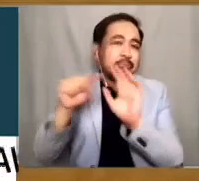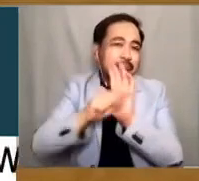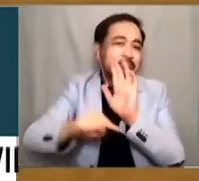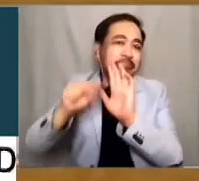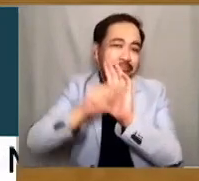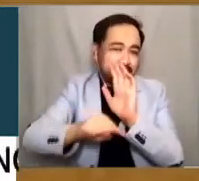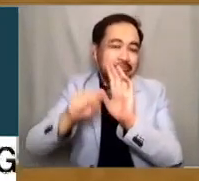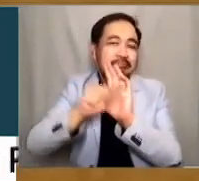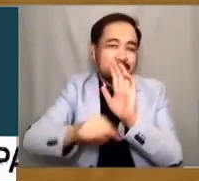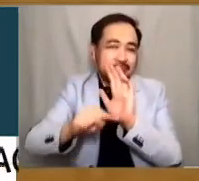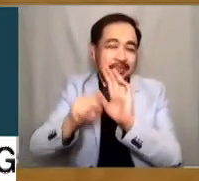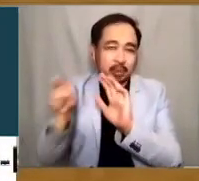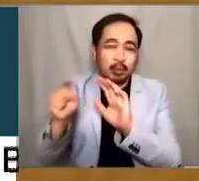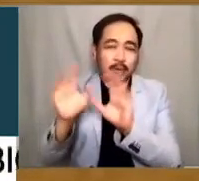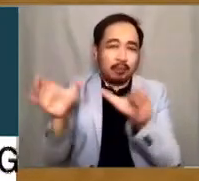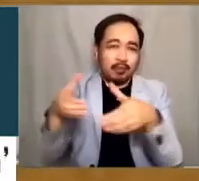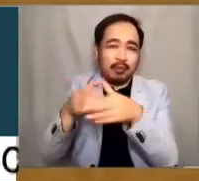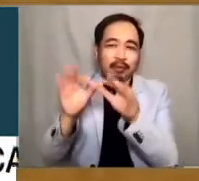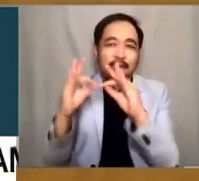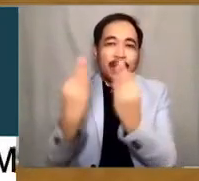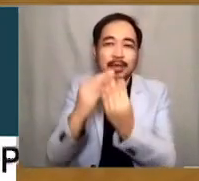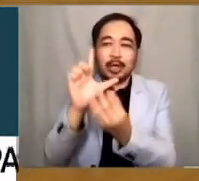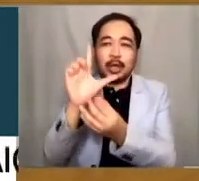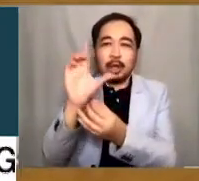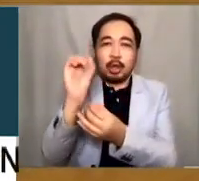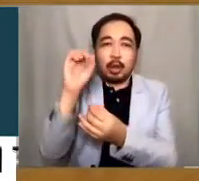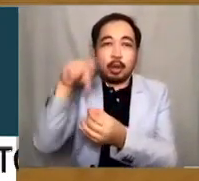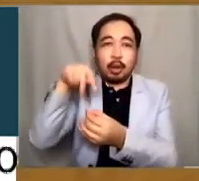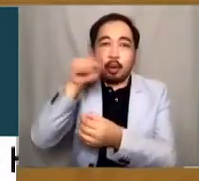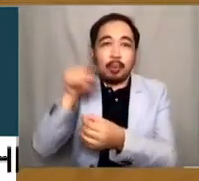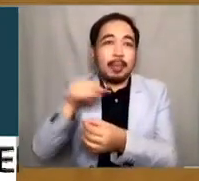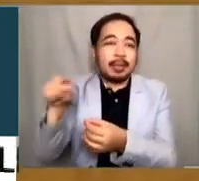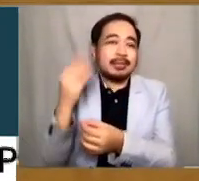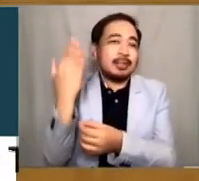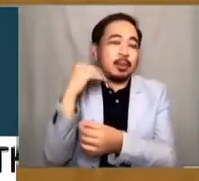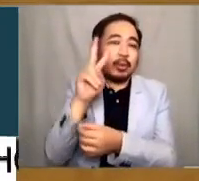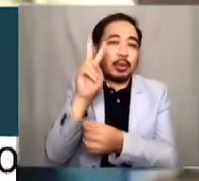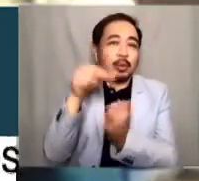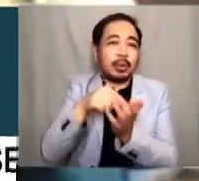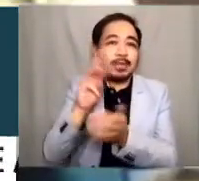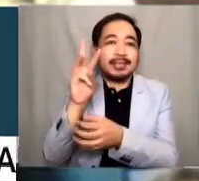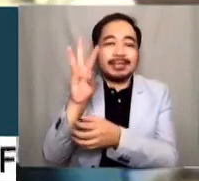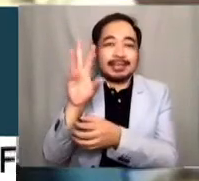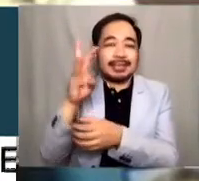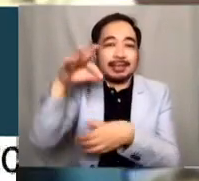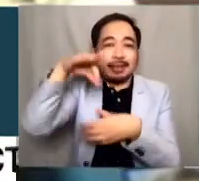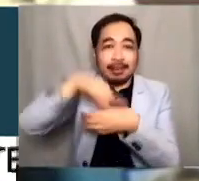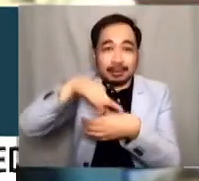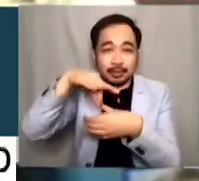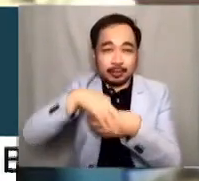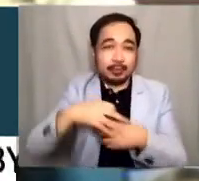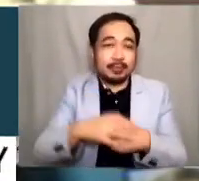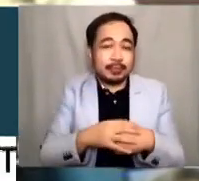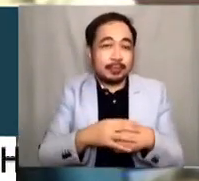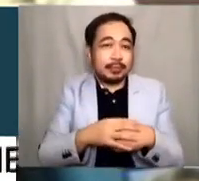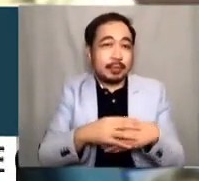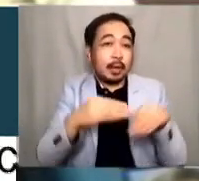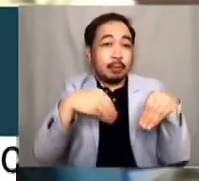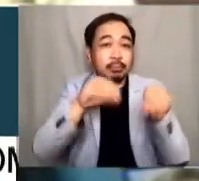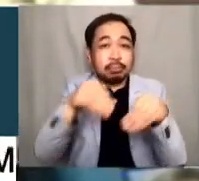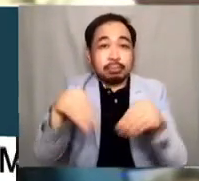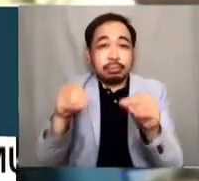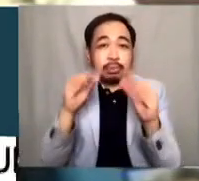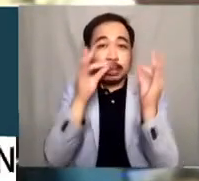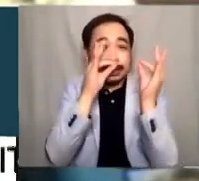2016 election. The dealers and purveyors of illegal drugs hiding in the shadow